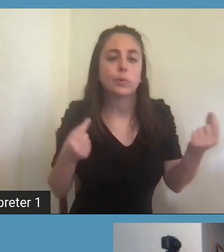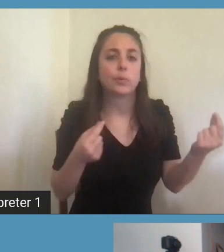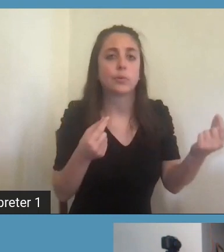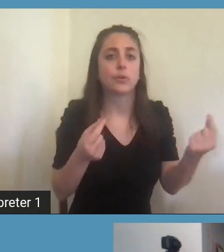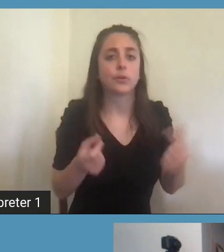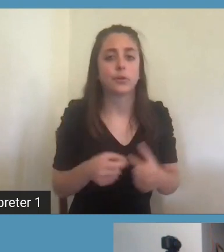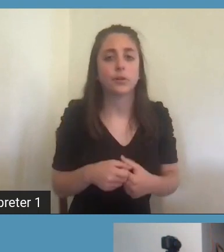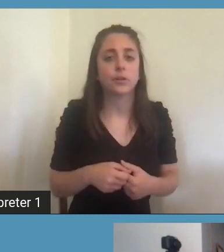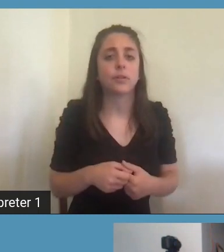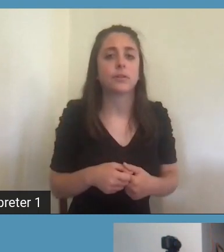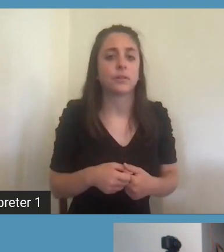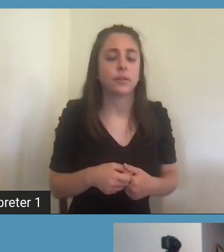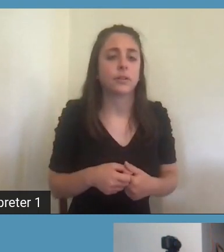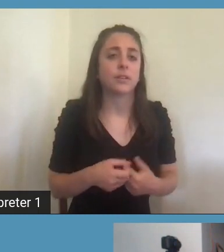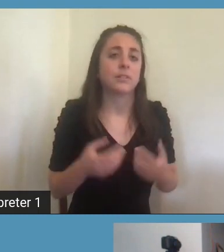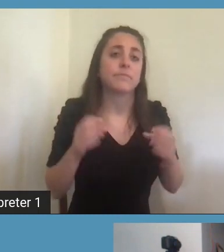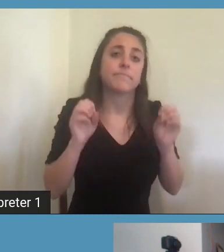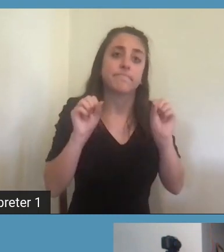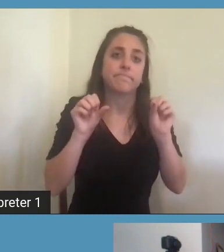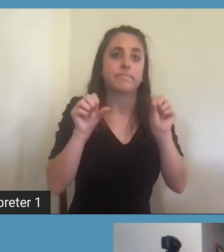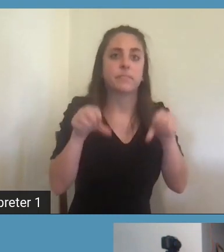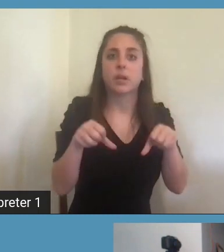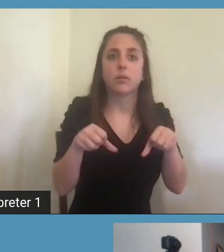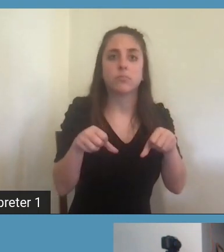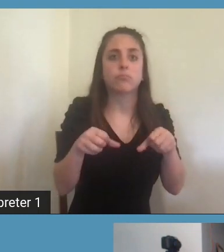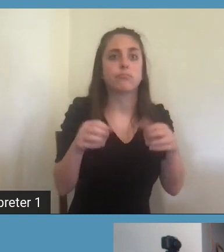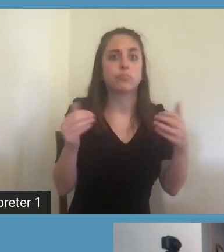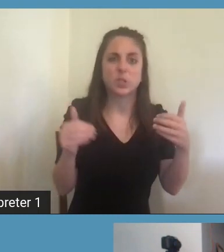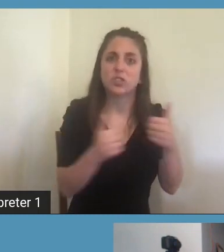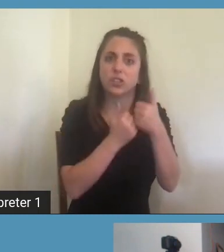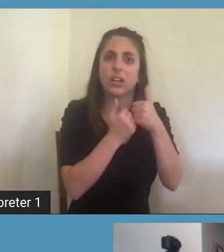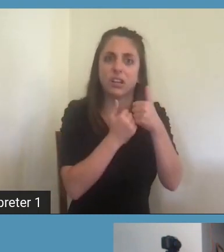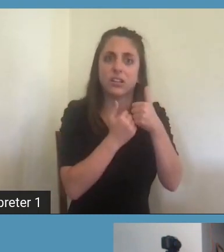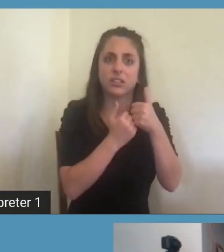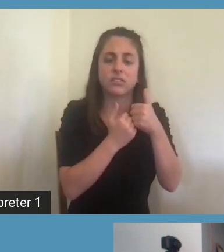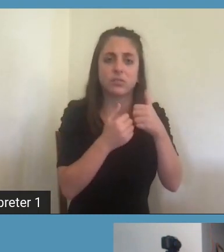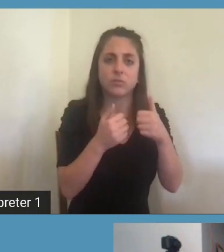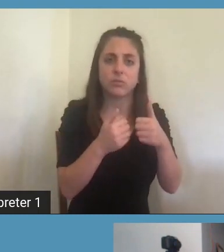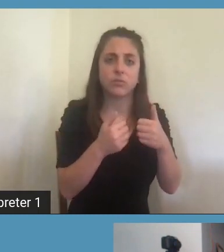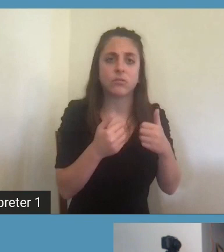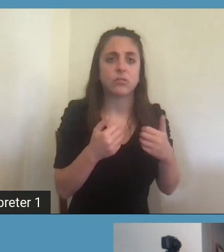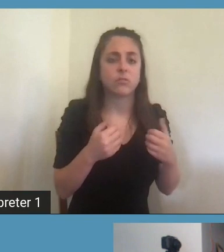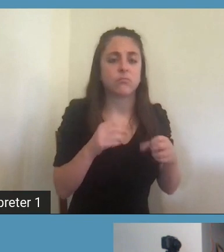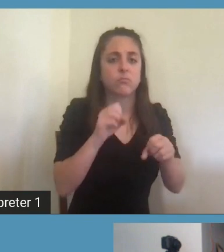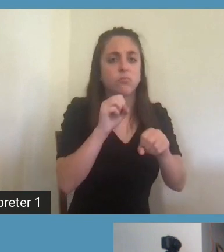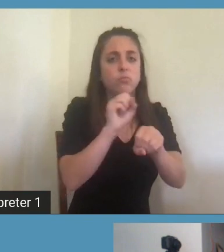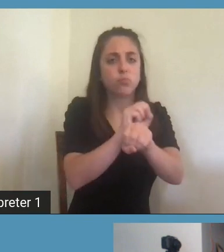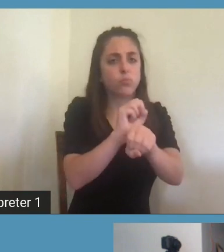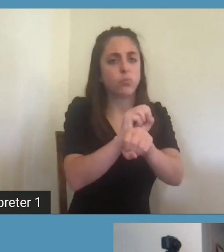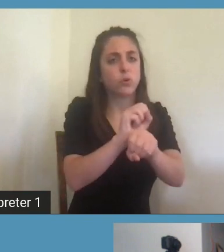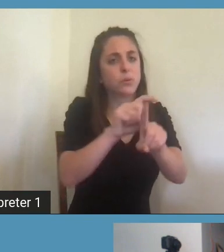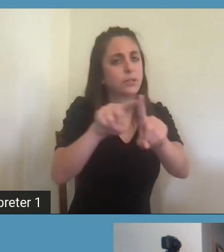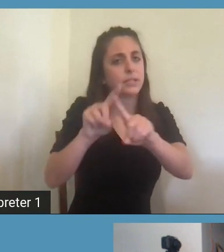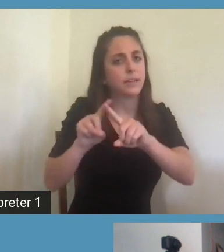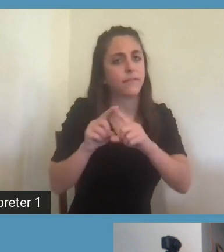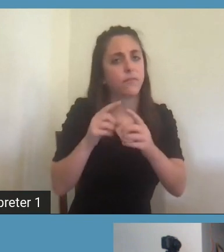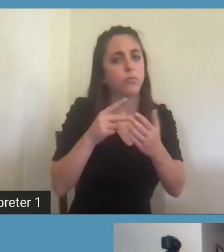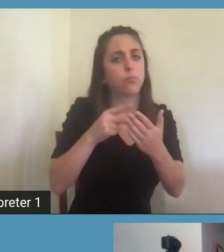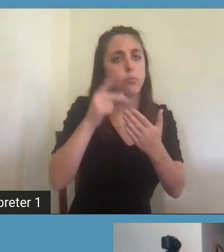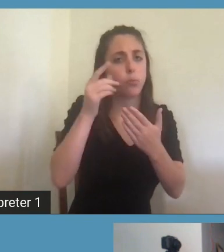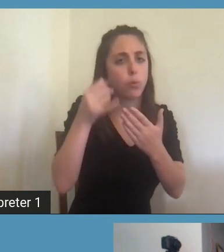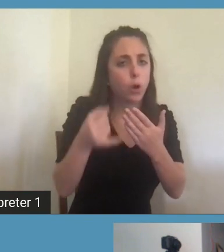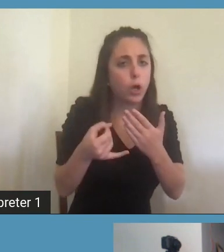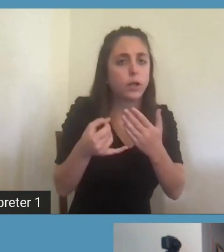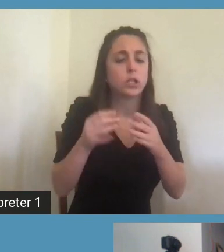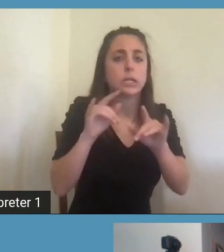doing this, it can be challenging working with multiple projects at the same time. And